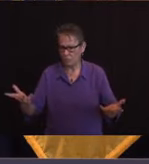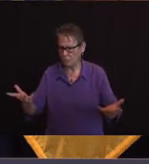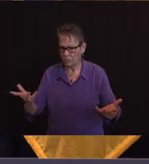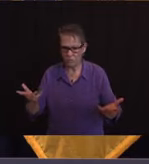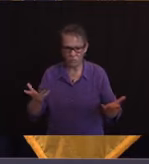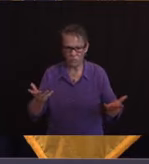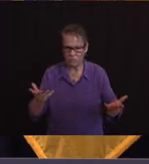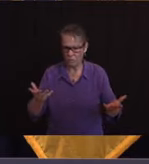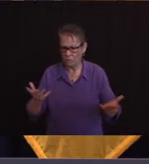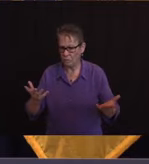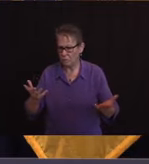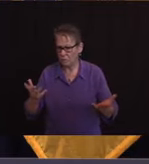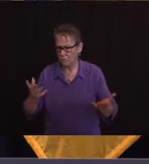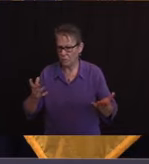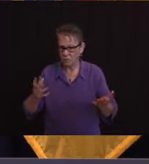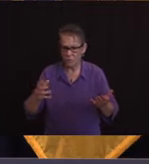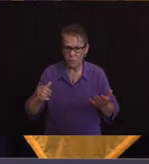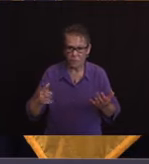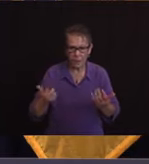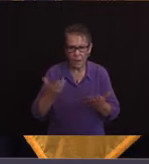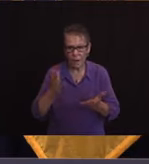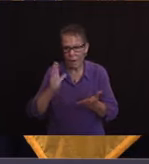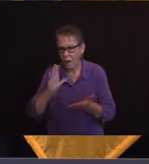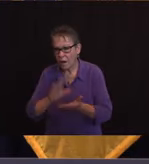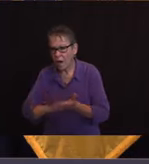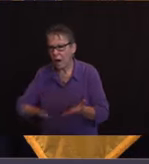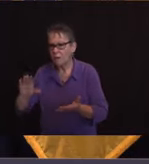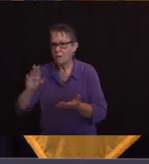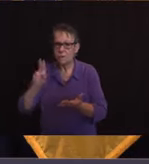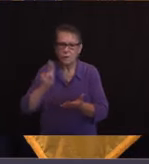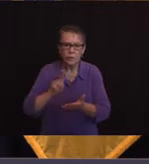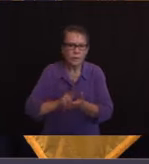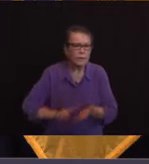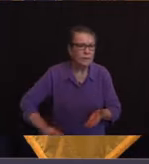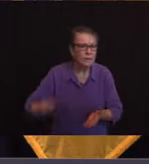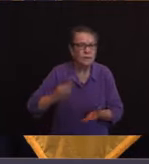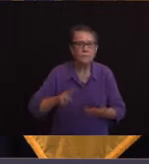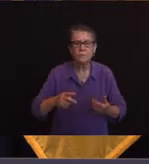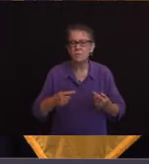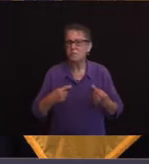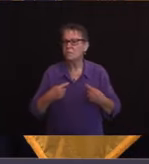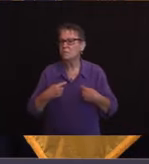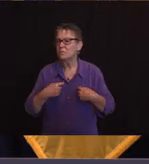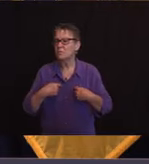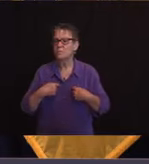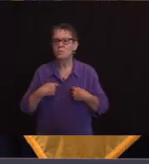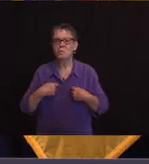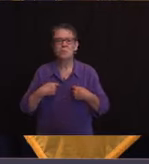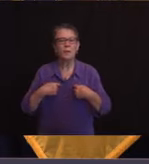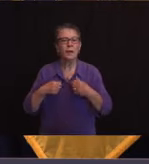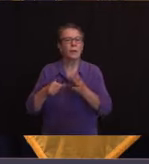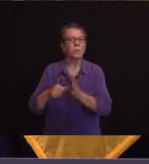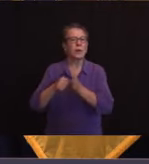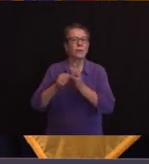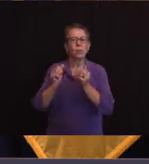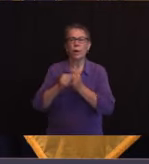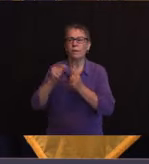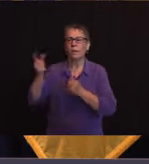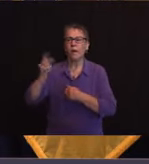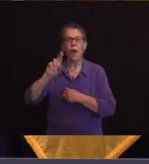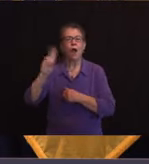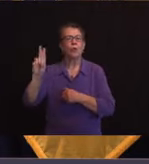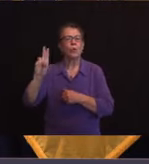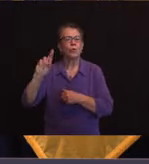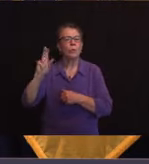impressed, as I have been from day one, by Rutgers' decision under President Holloway and with the board, the great